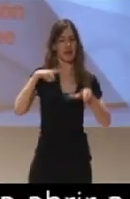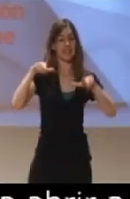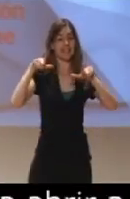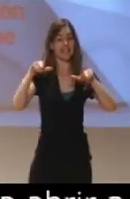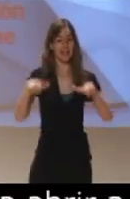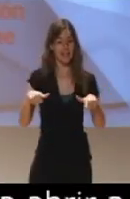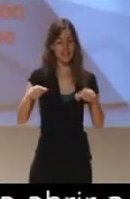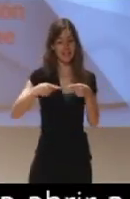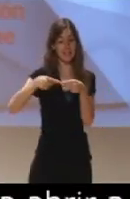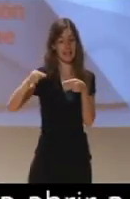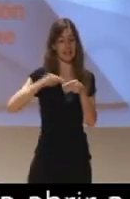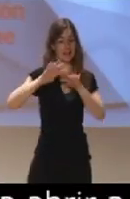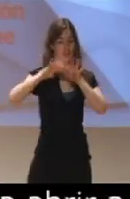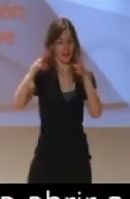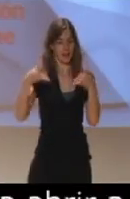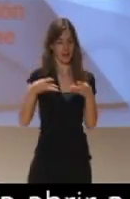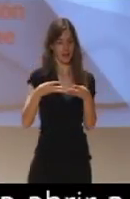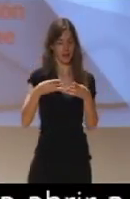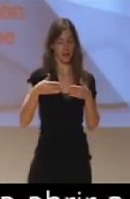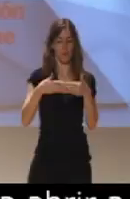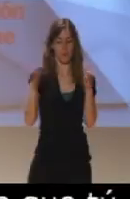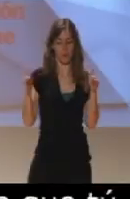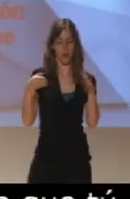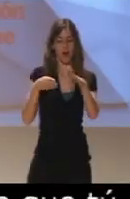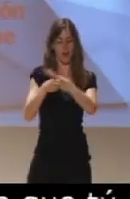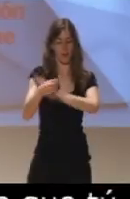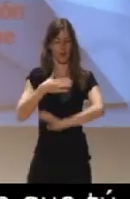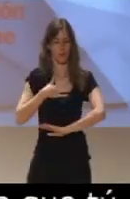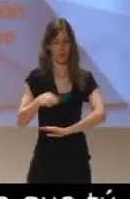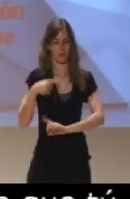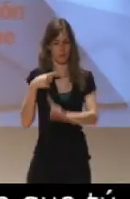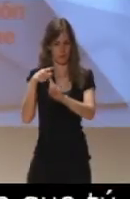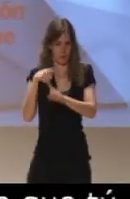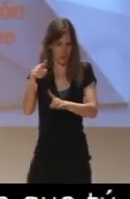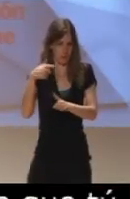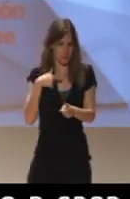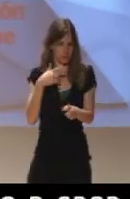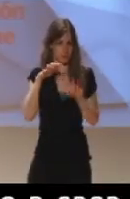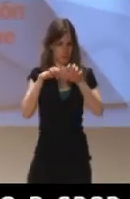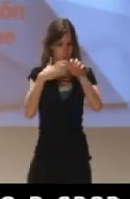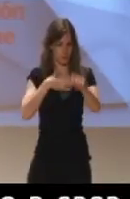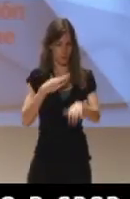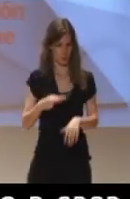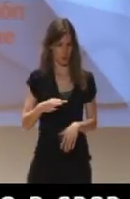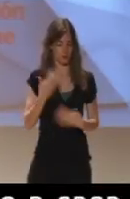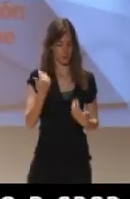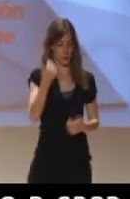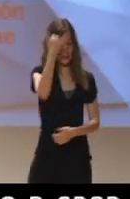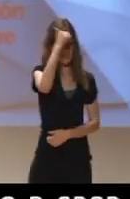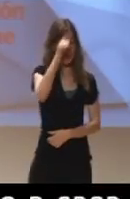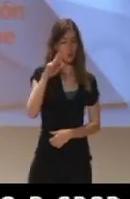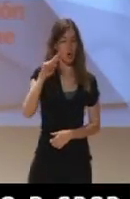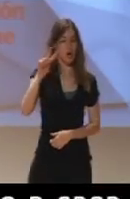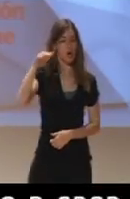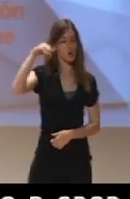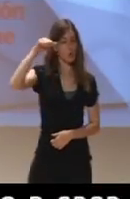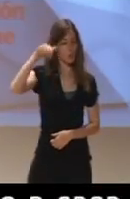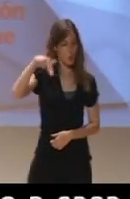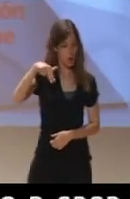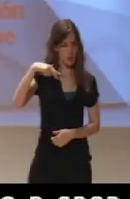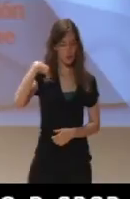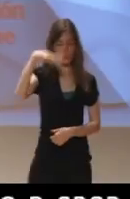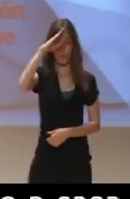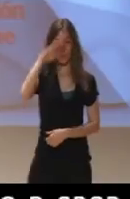going to sort of open up distance classes for you so that you can follow. So he went to Rouen to live with